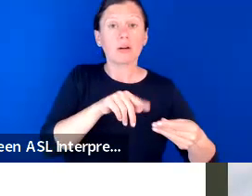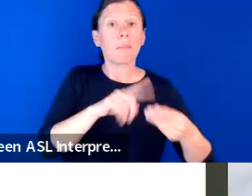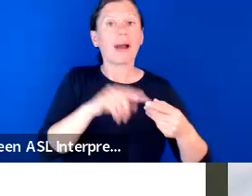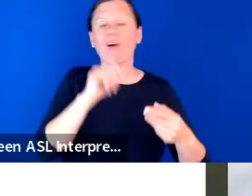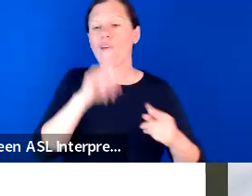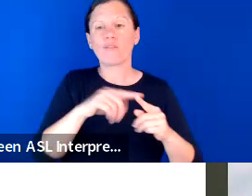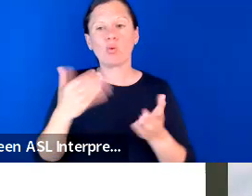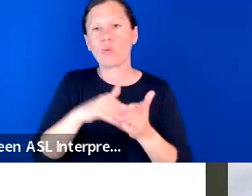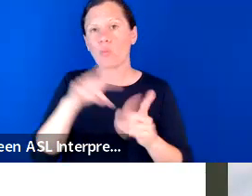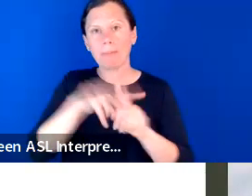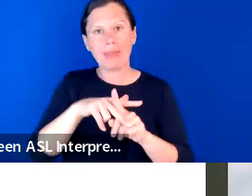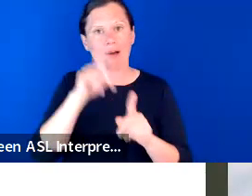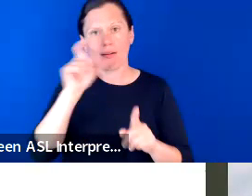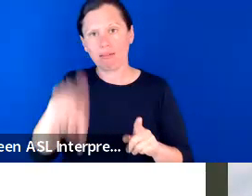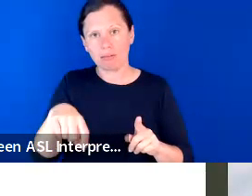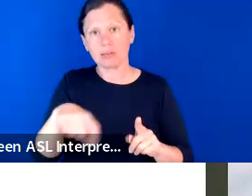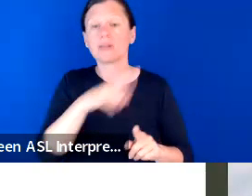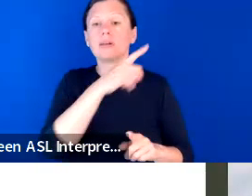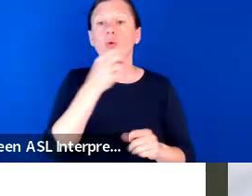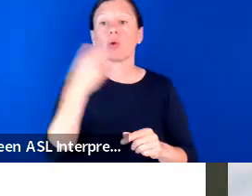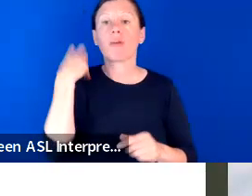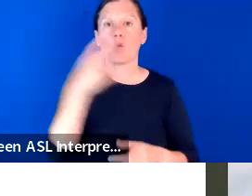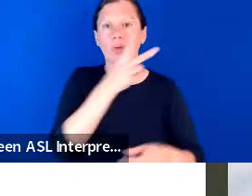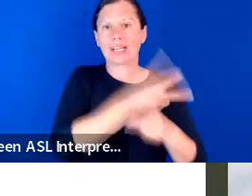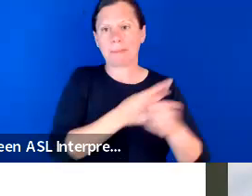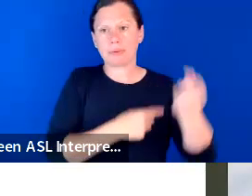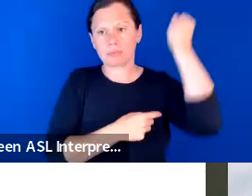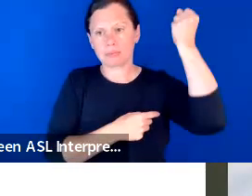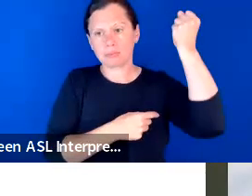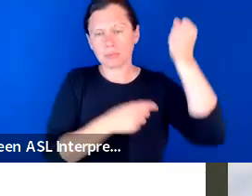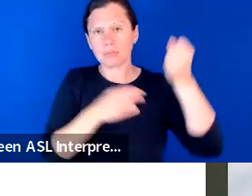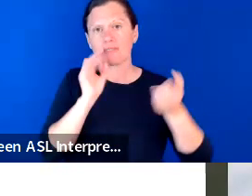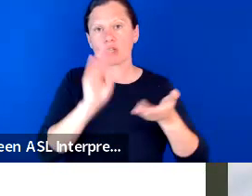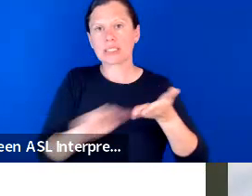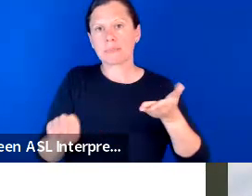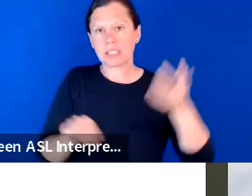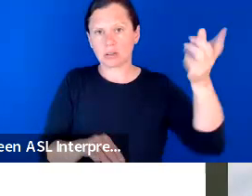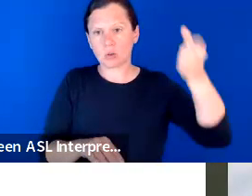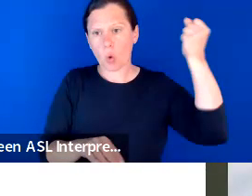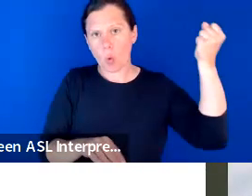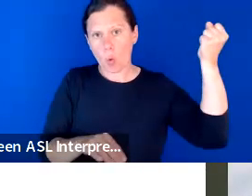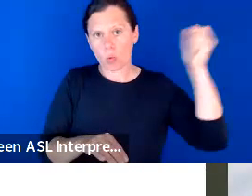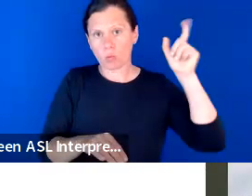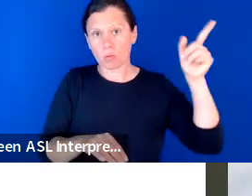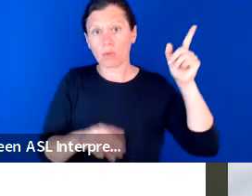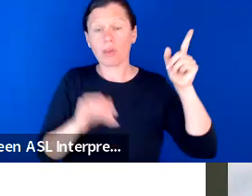exemption letters on file. If workers can't find their exemption letter, they can download a copy from the Secure Access Washington